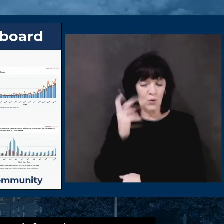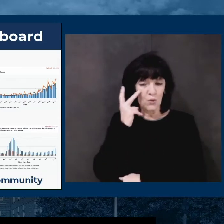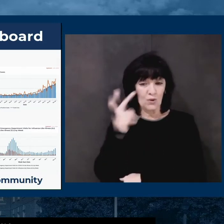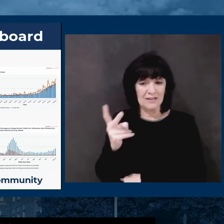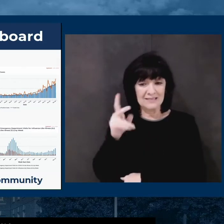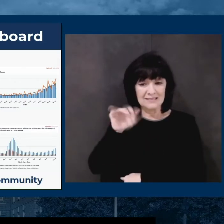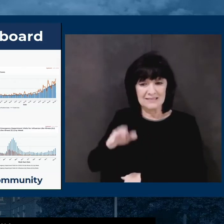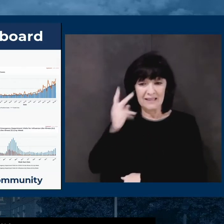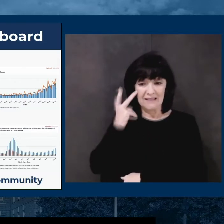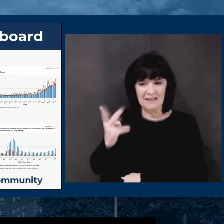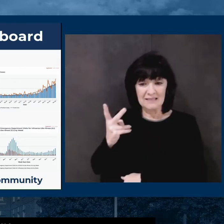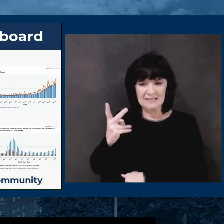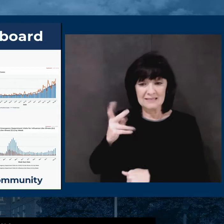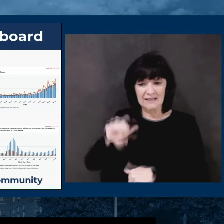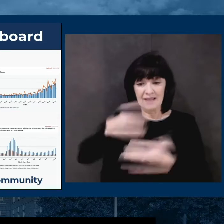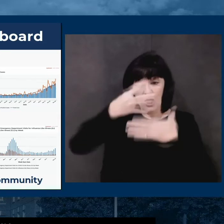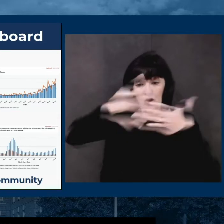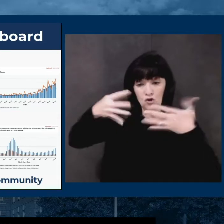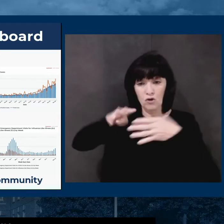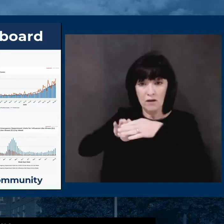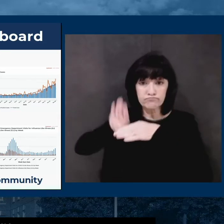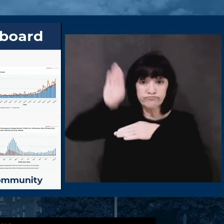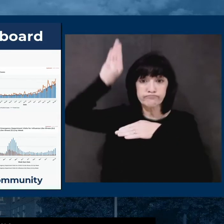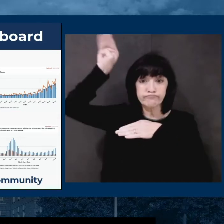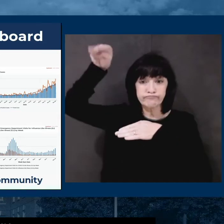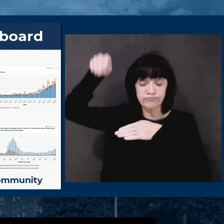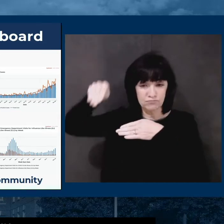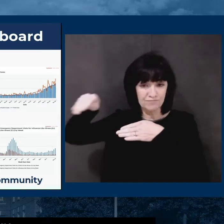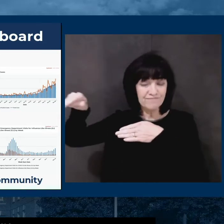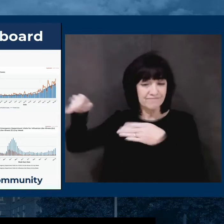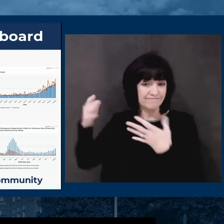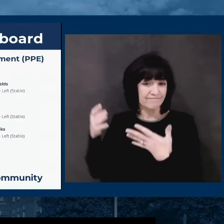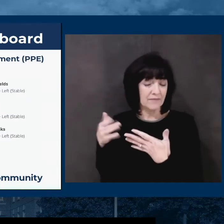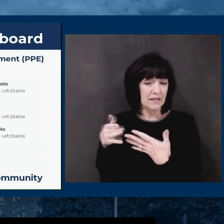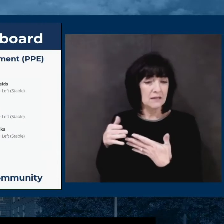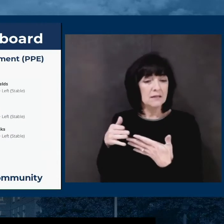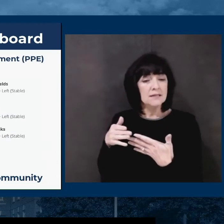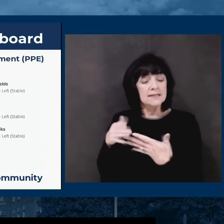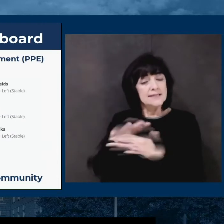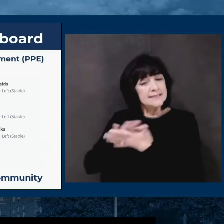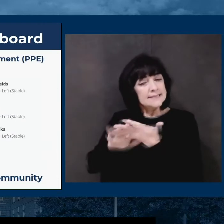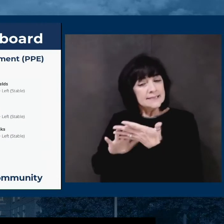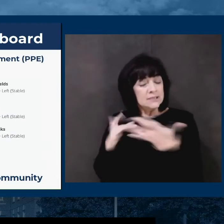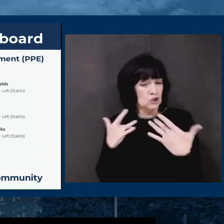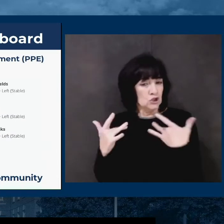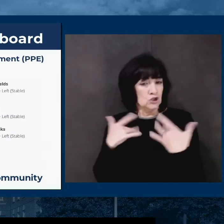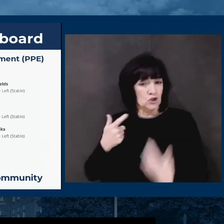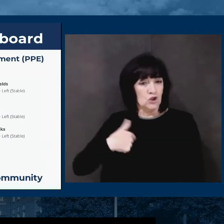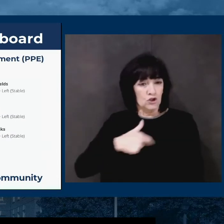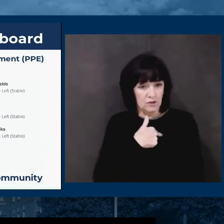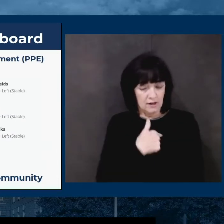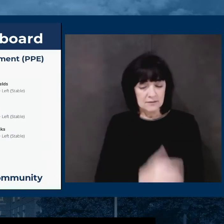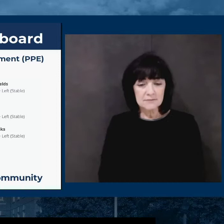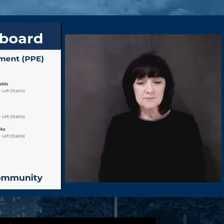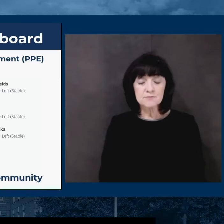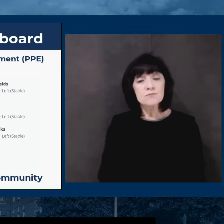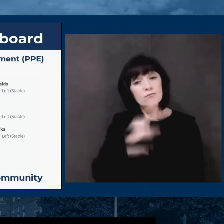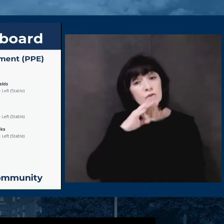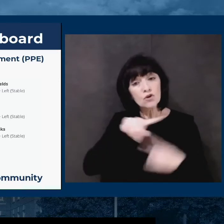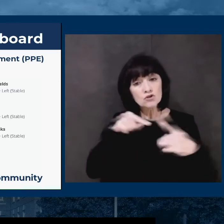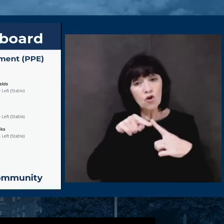increase. So all the on the personal protective equipment, all the beakers are full, so we're in